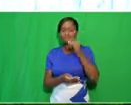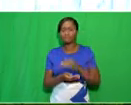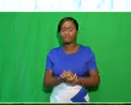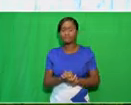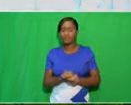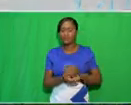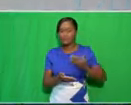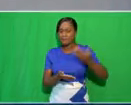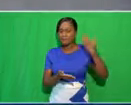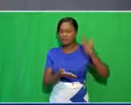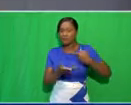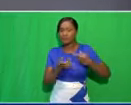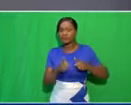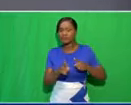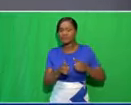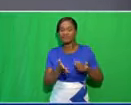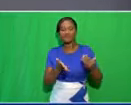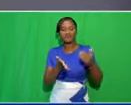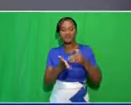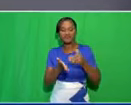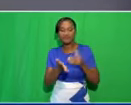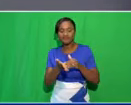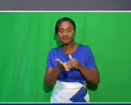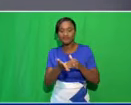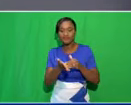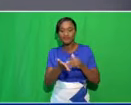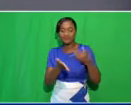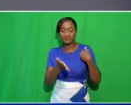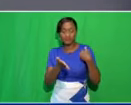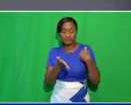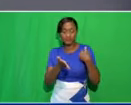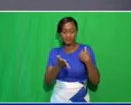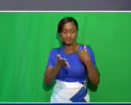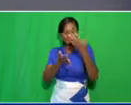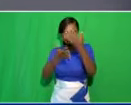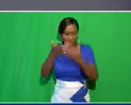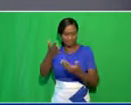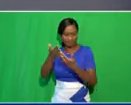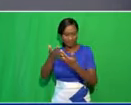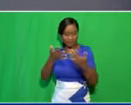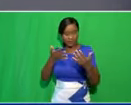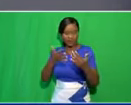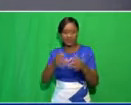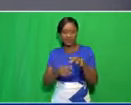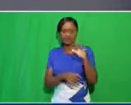the past, very often we would have had the framework for perhaps